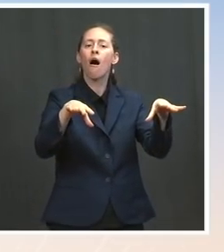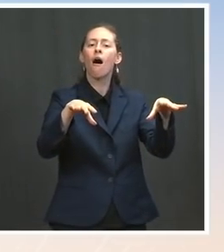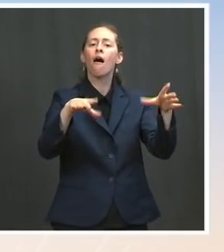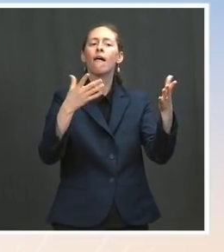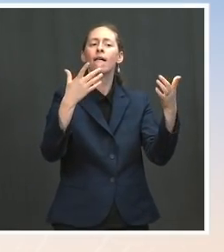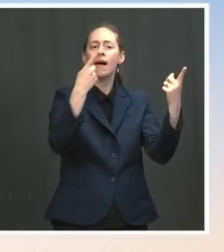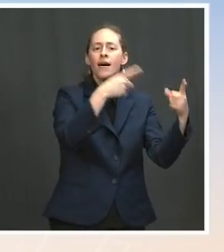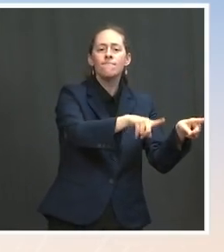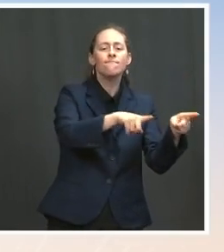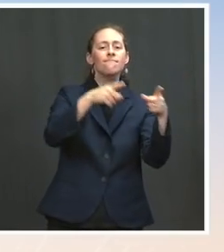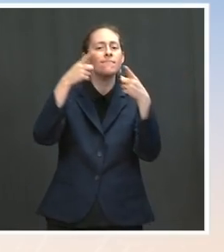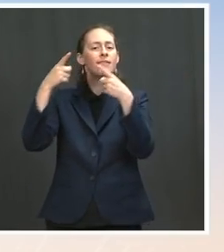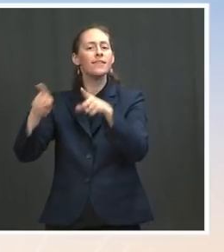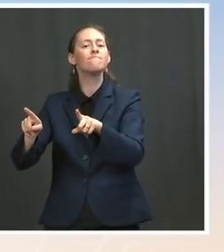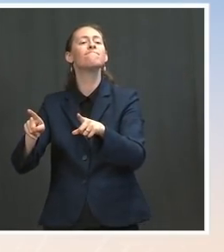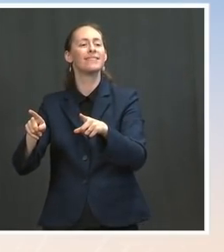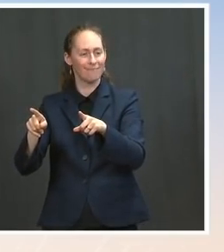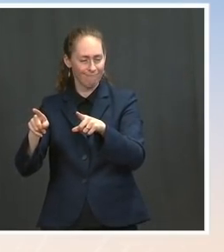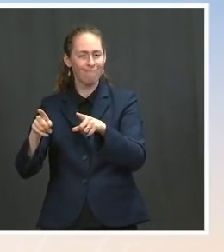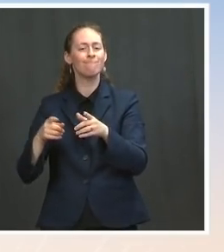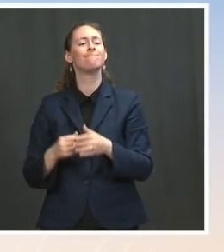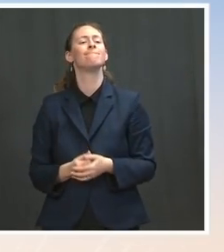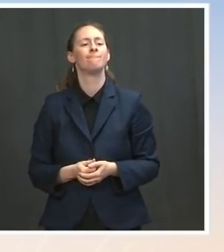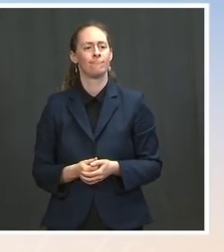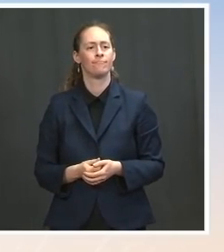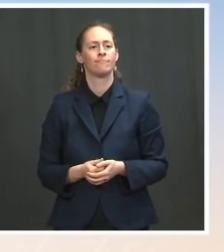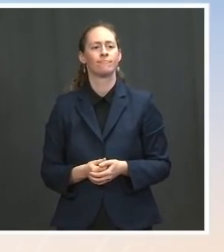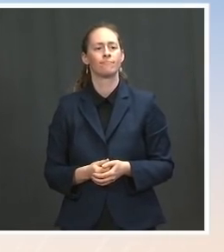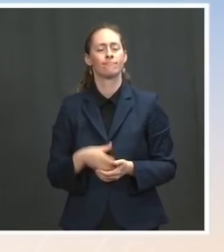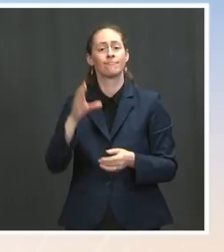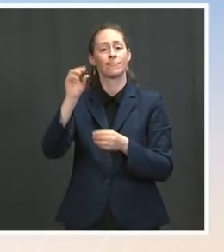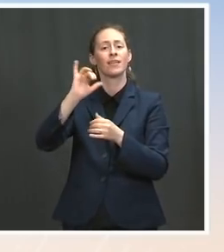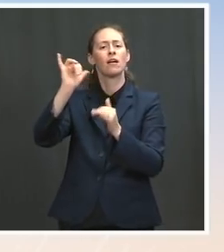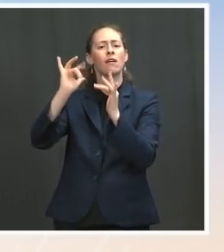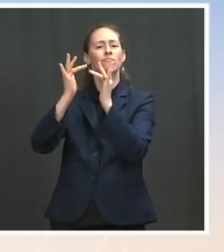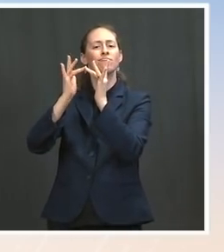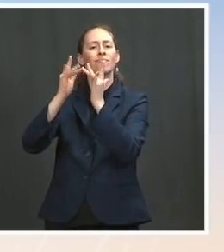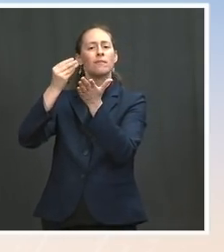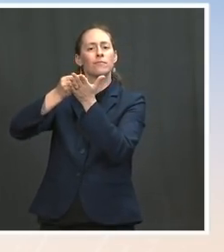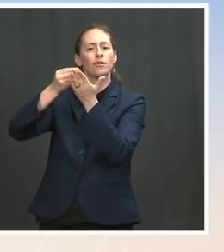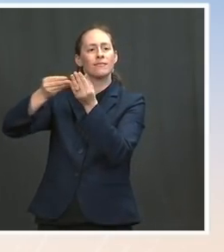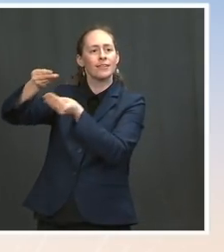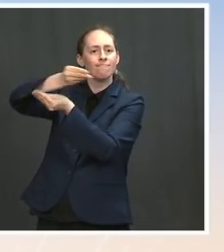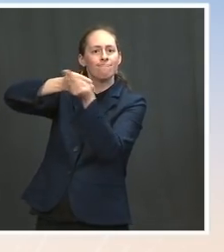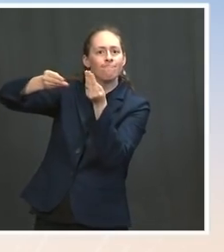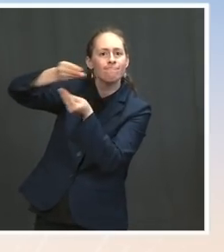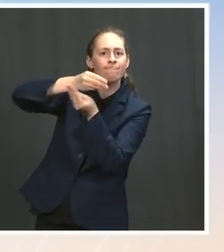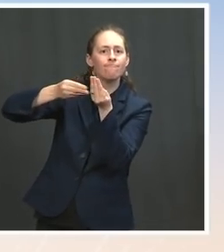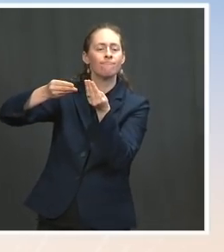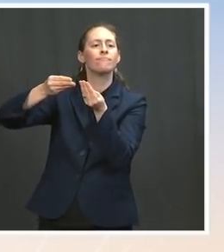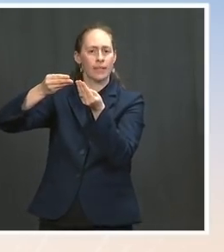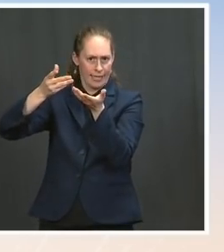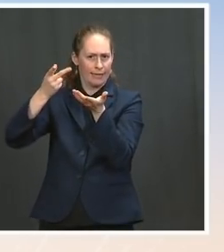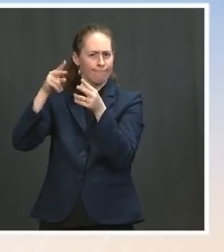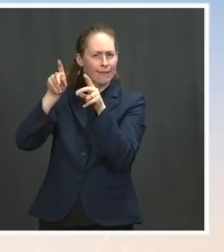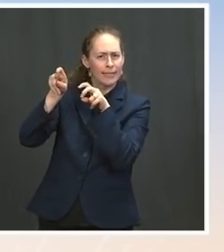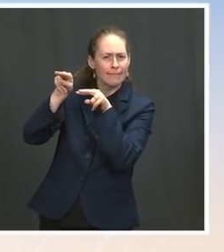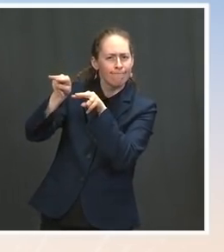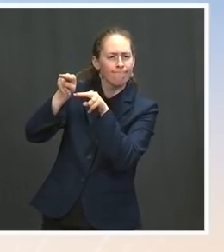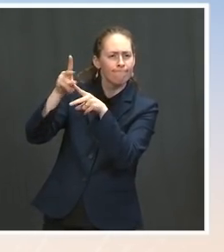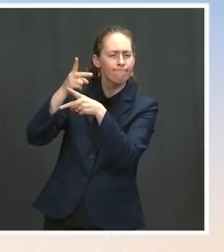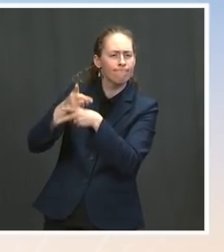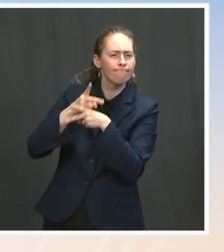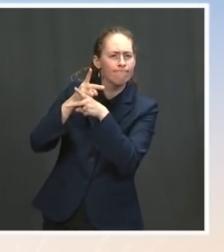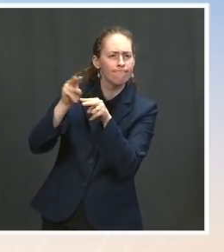an increasing question out there to find and pursue criminal transactions, and reviewing our own ransomware policies. So this is